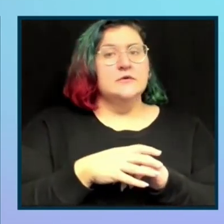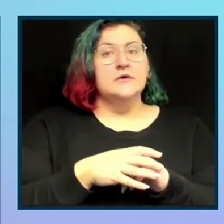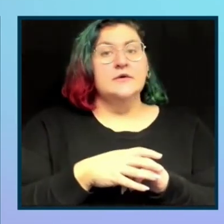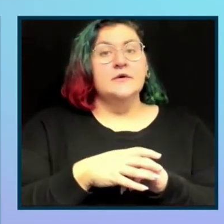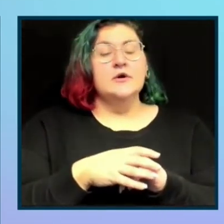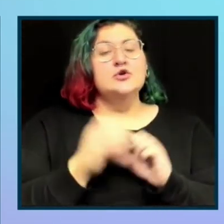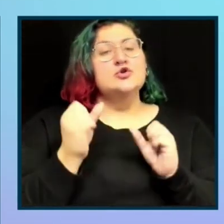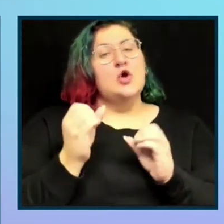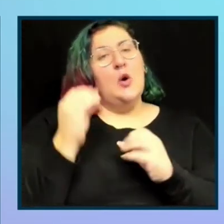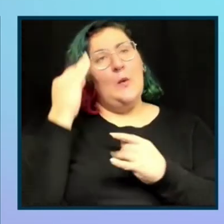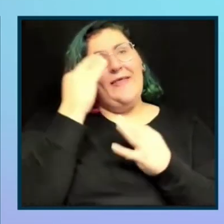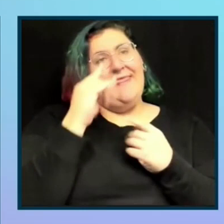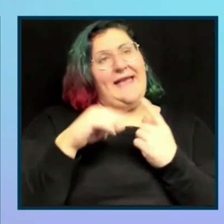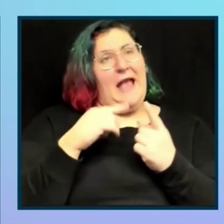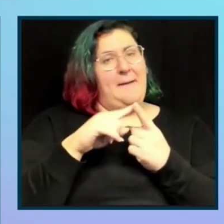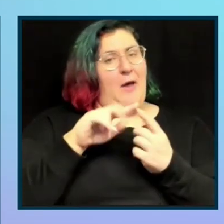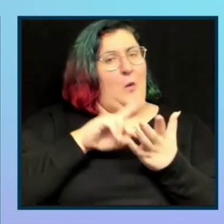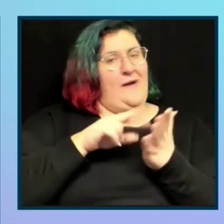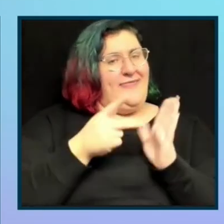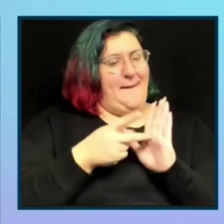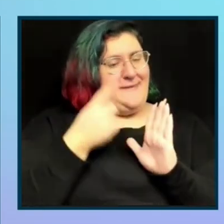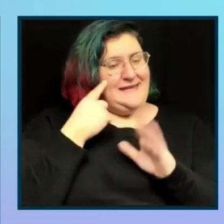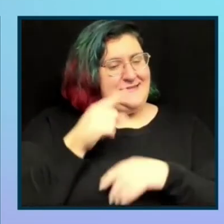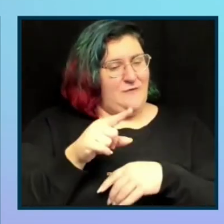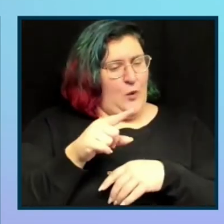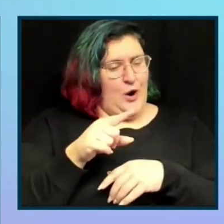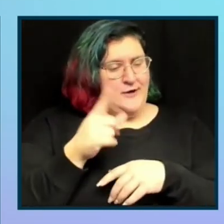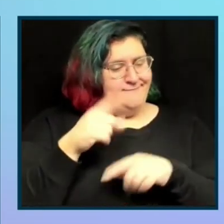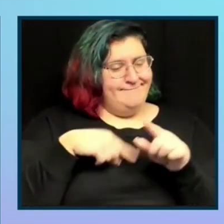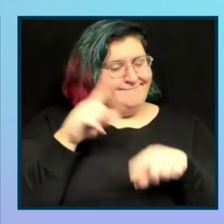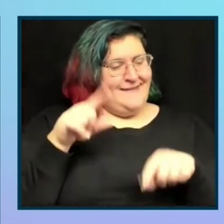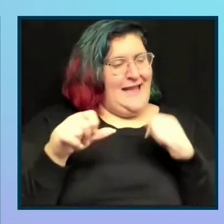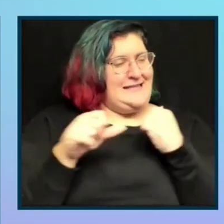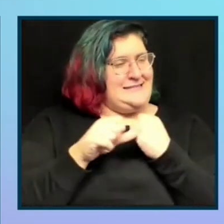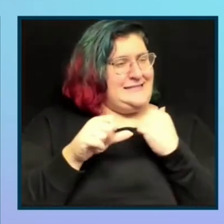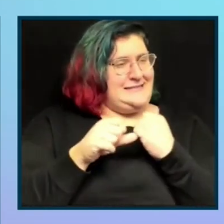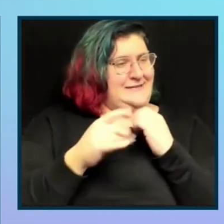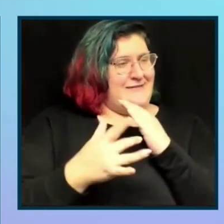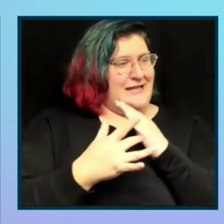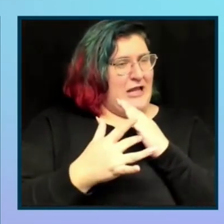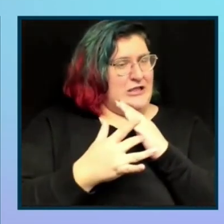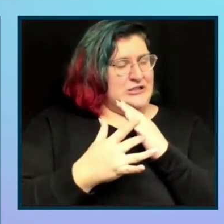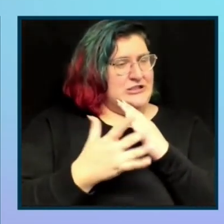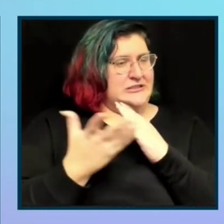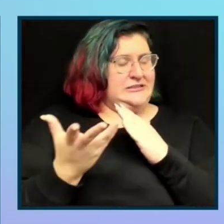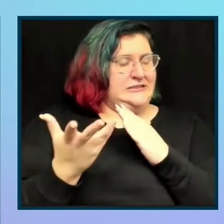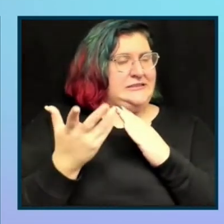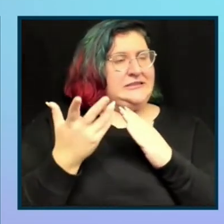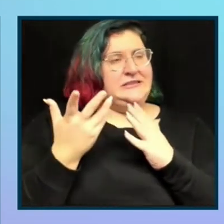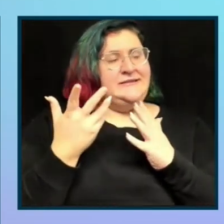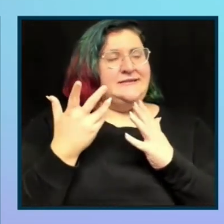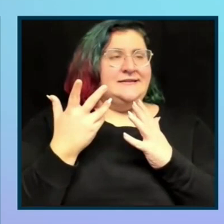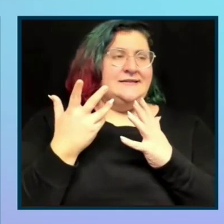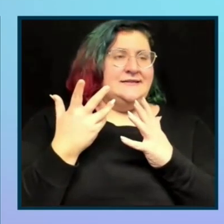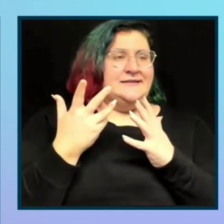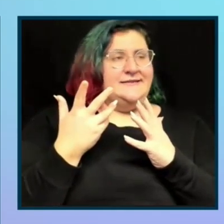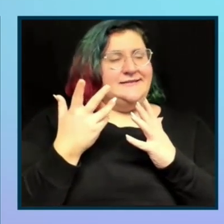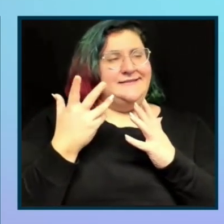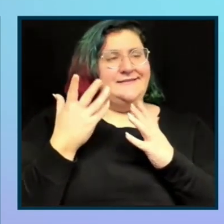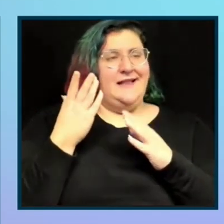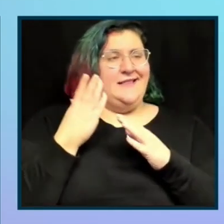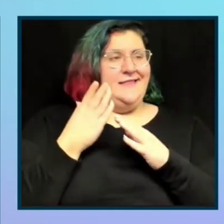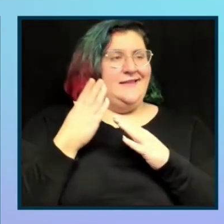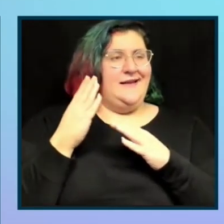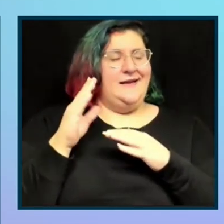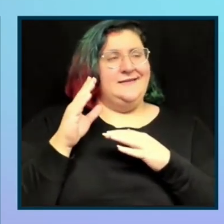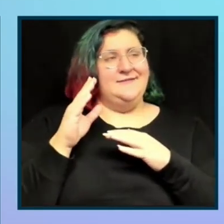thinking about what that means for various assistive technology users, it goes a little bit beyond the